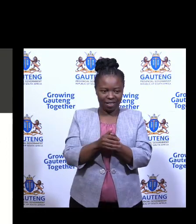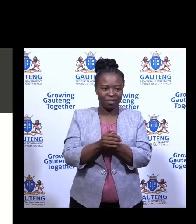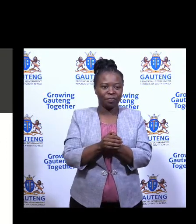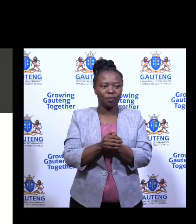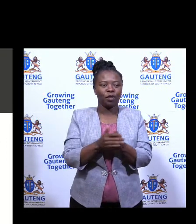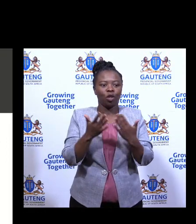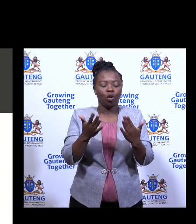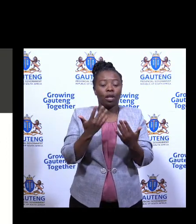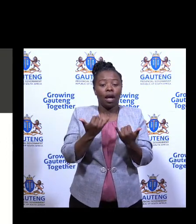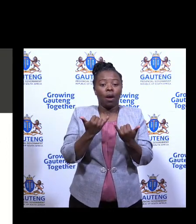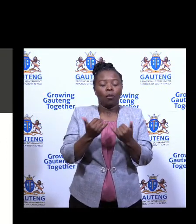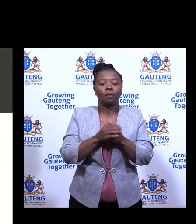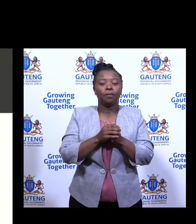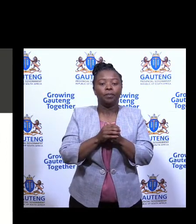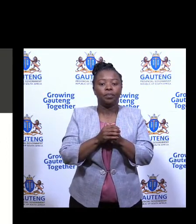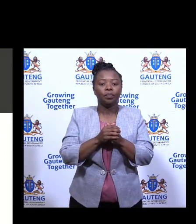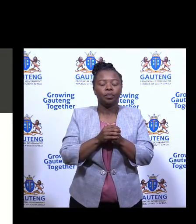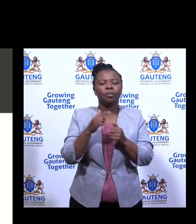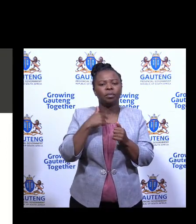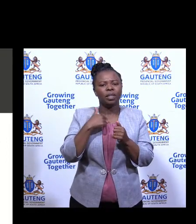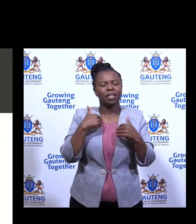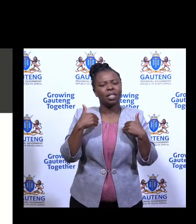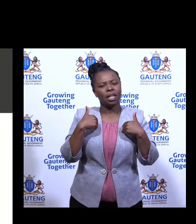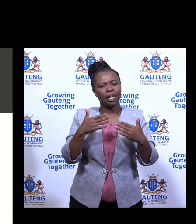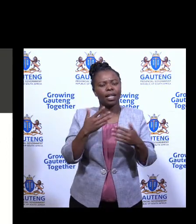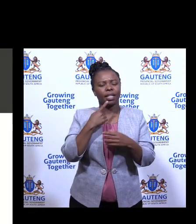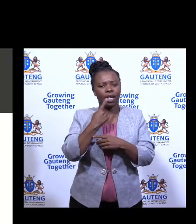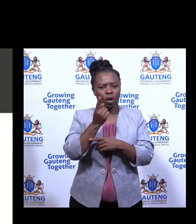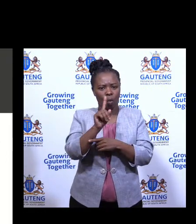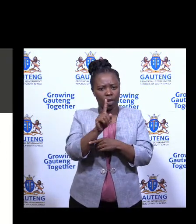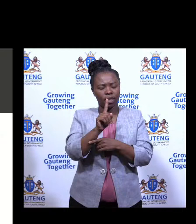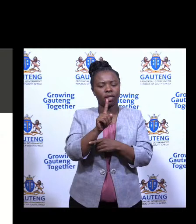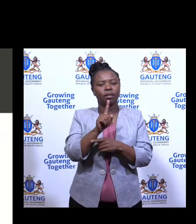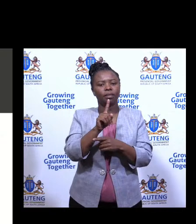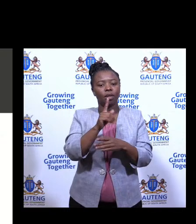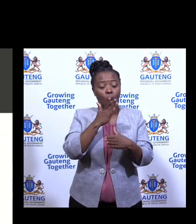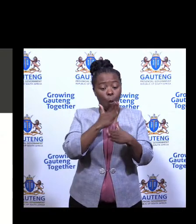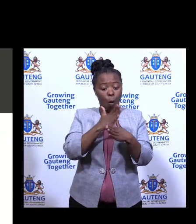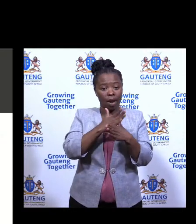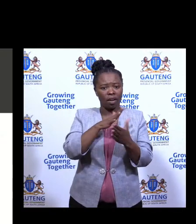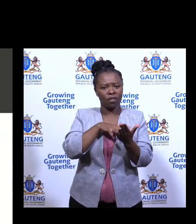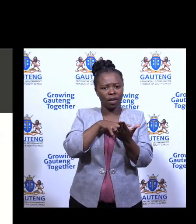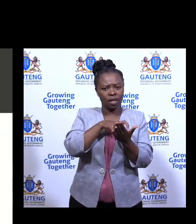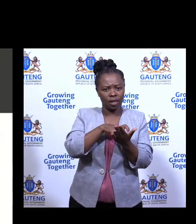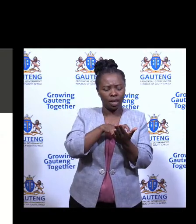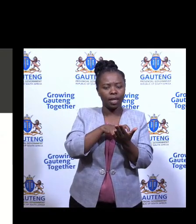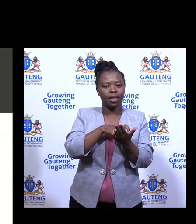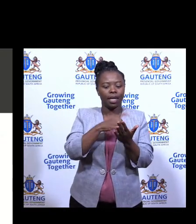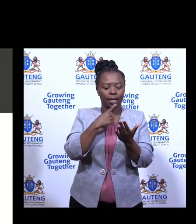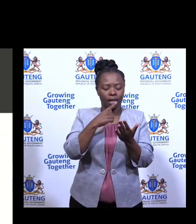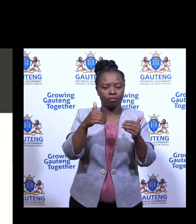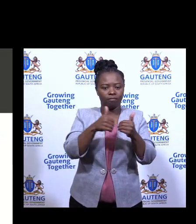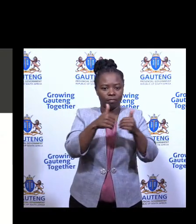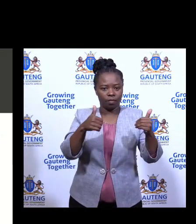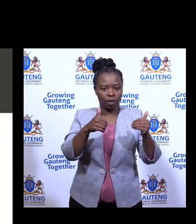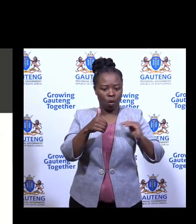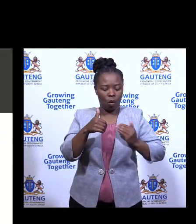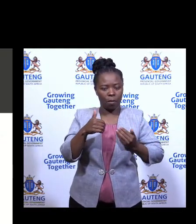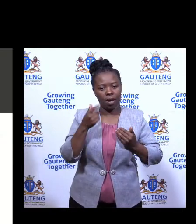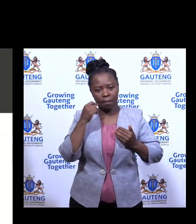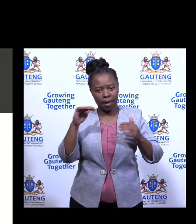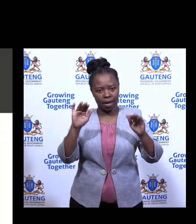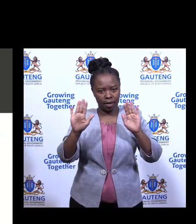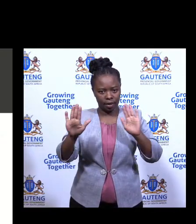is that if I take what I started with about the vulnerability work, and here I've split it up for women. Again, these points that I have